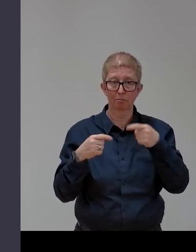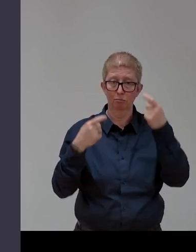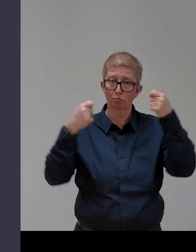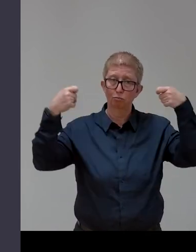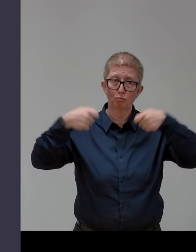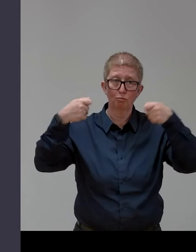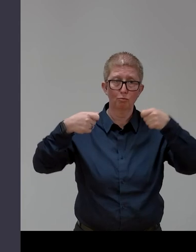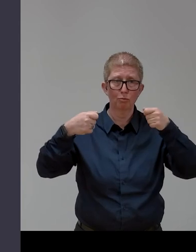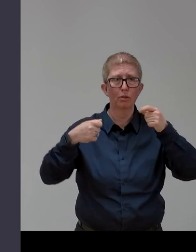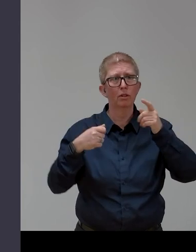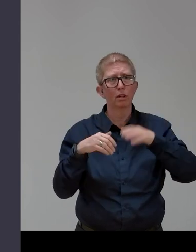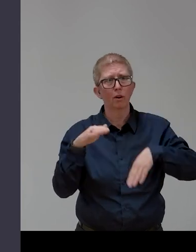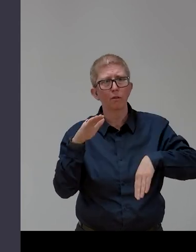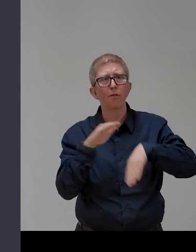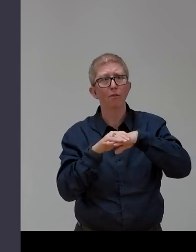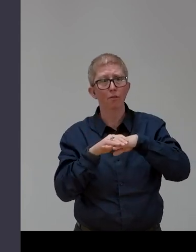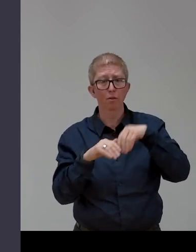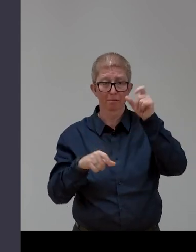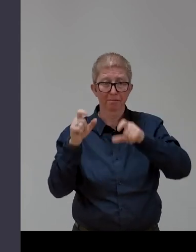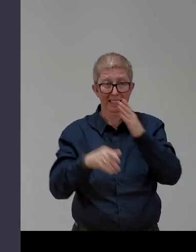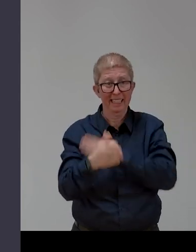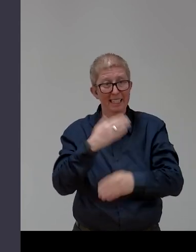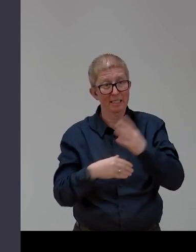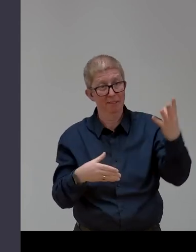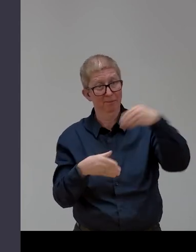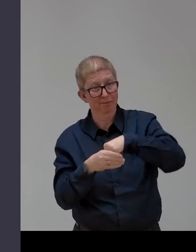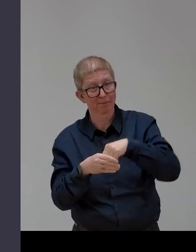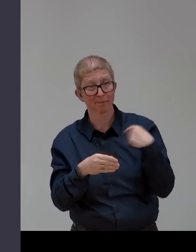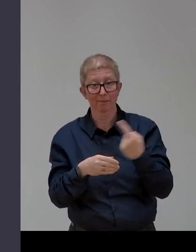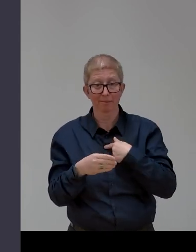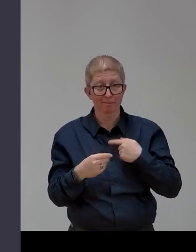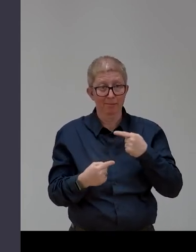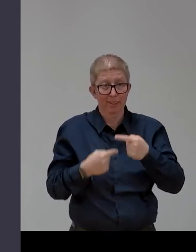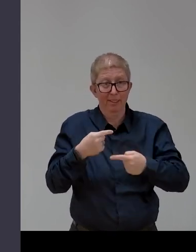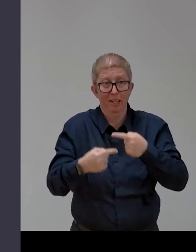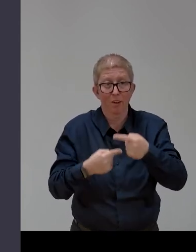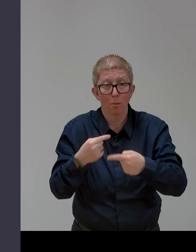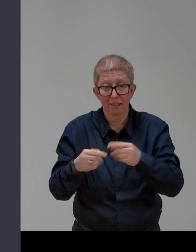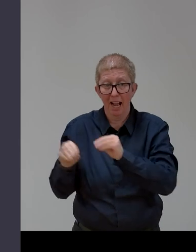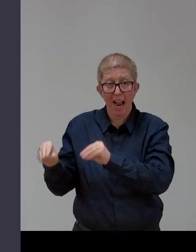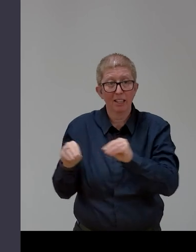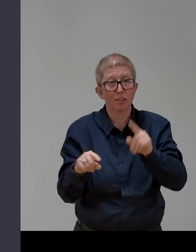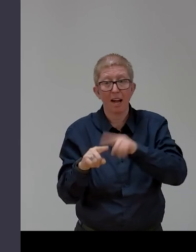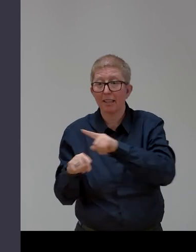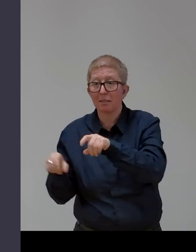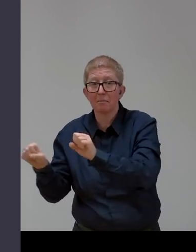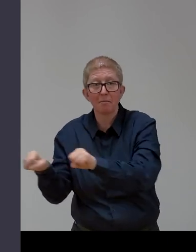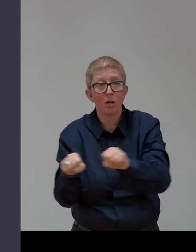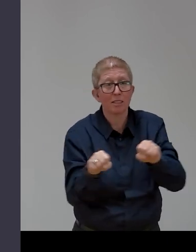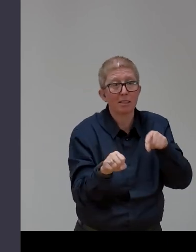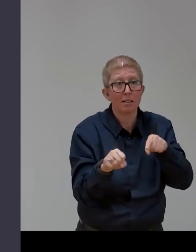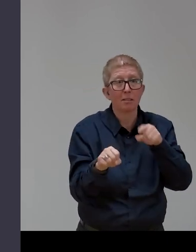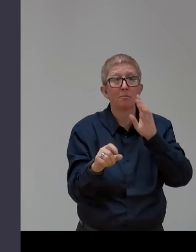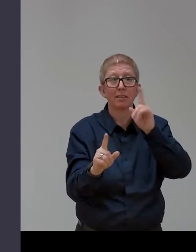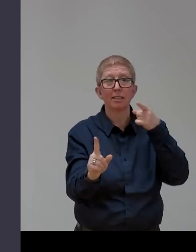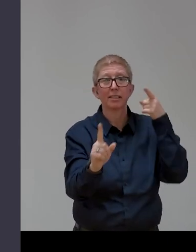of people with disabilities by developing job training and employment opportunities and promoting universal accessibility,